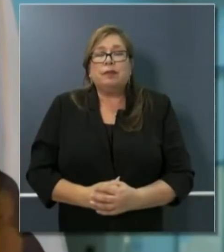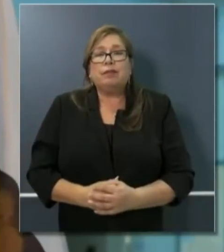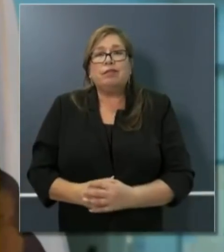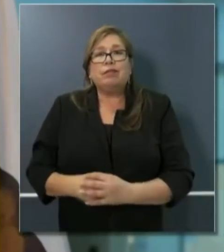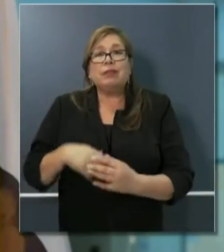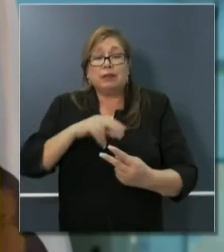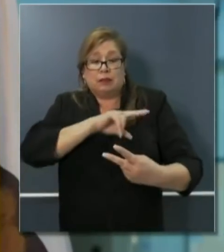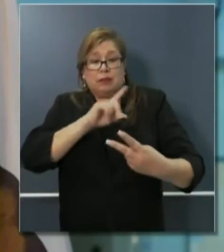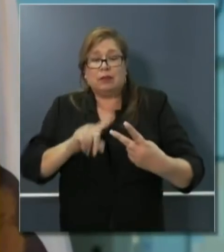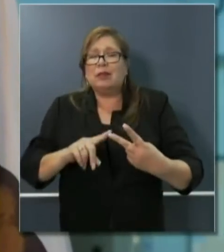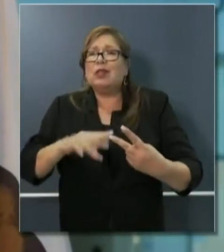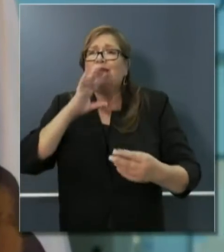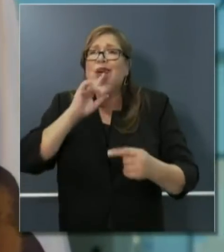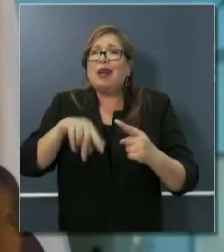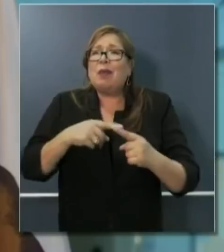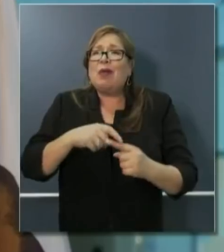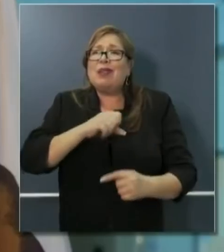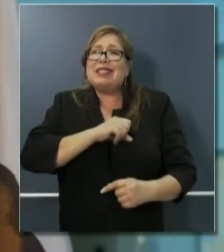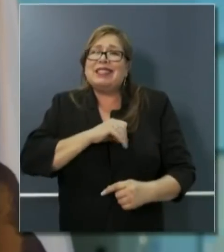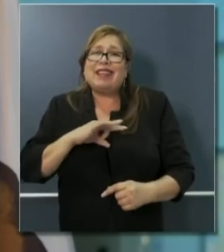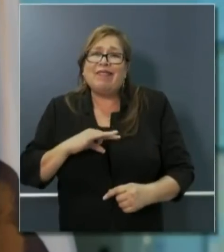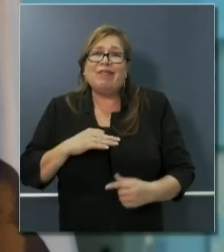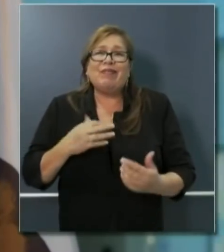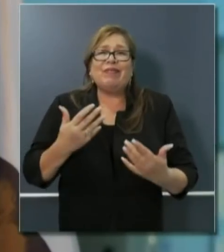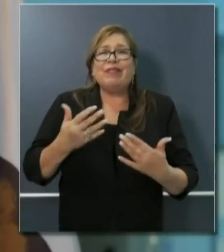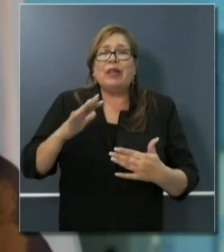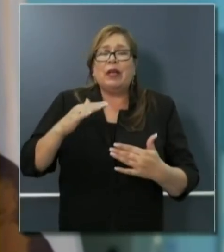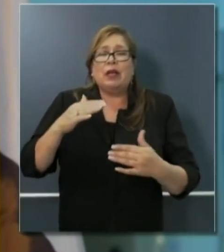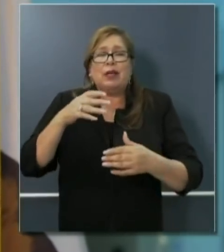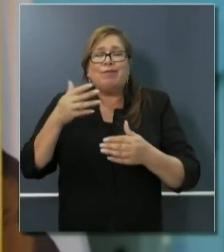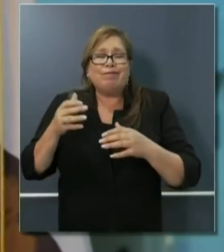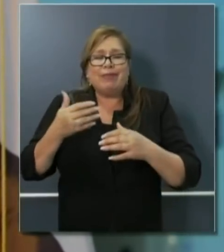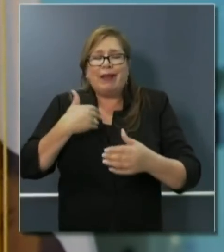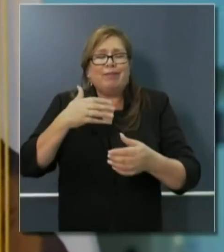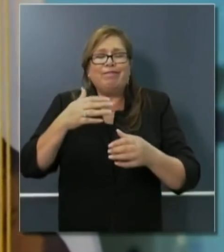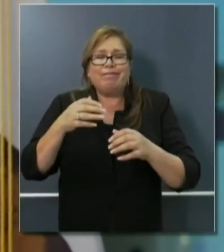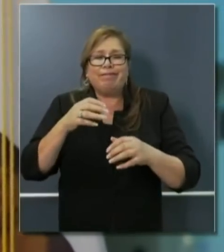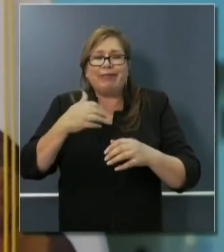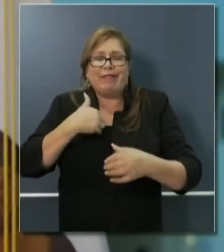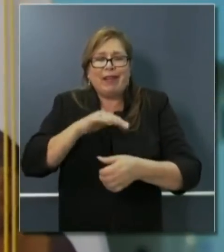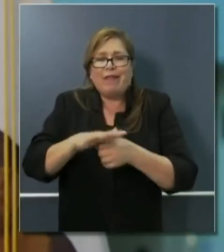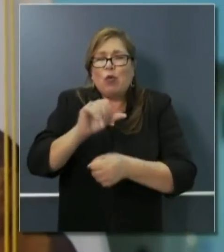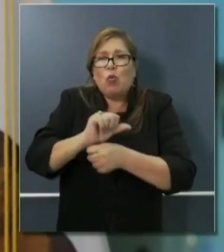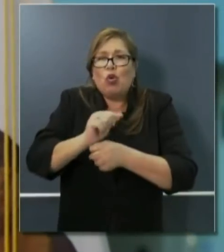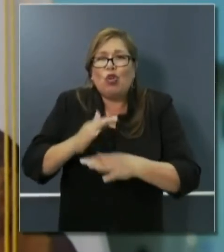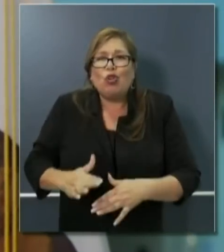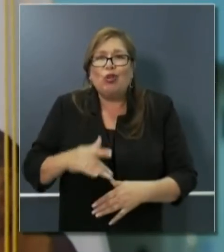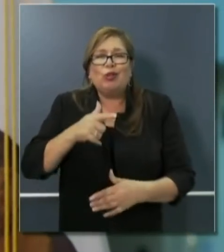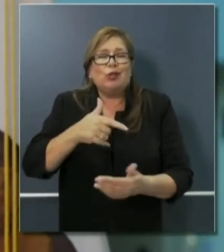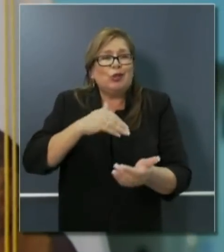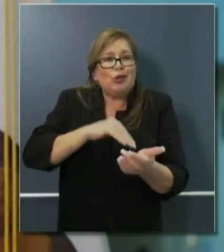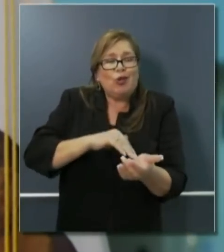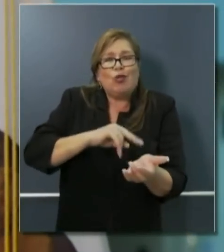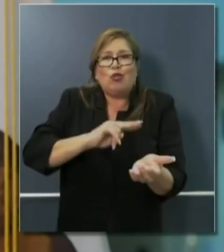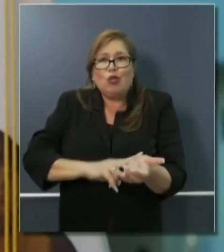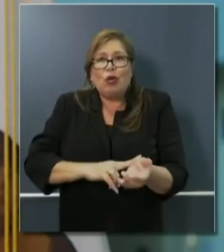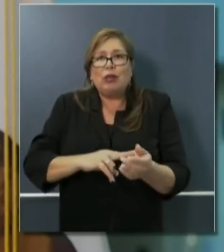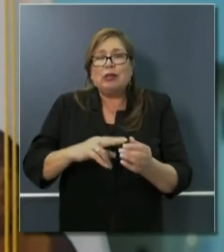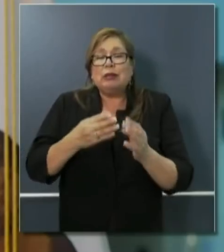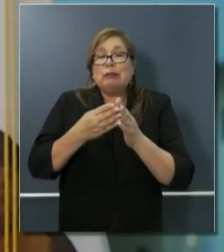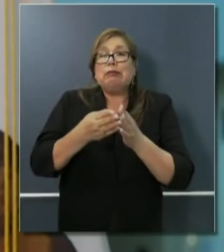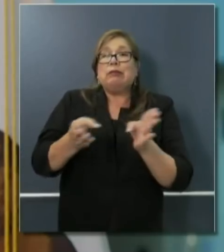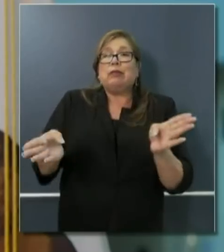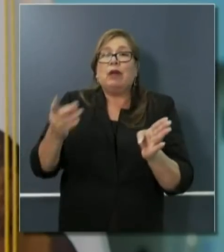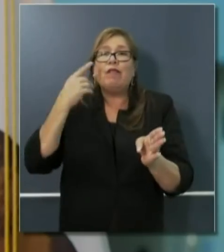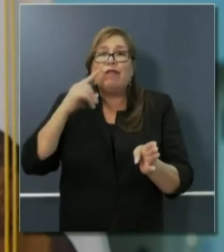and flexing some of the credentials or the scope of practice for